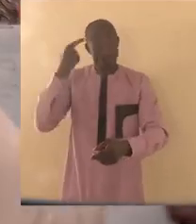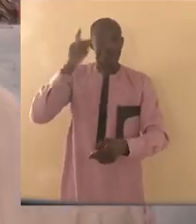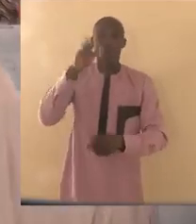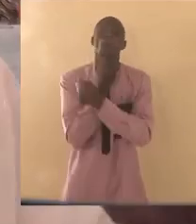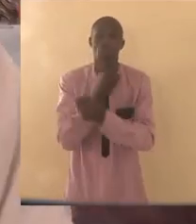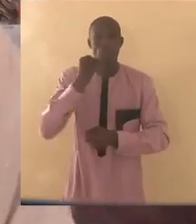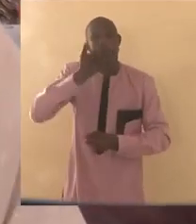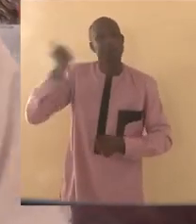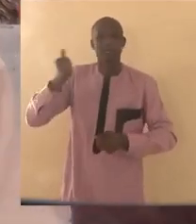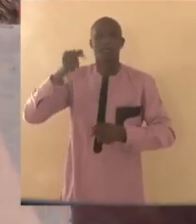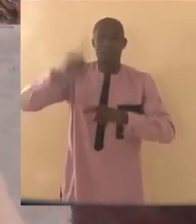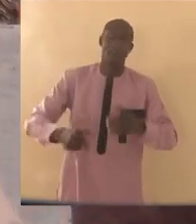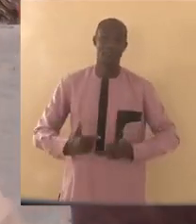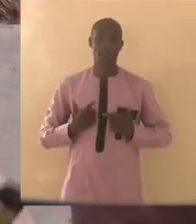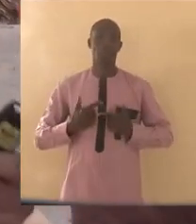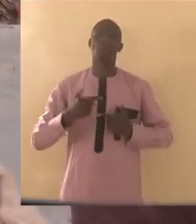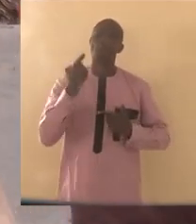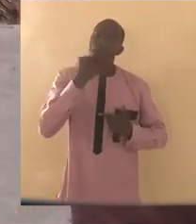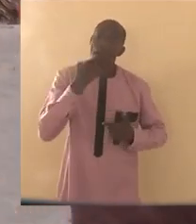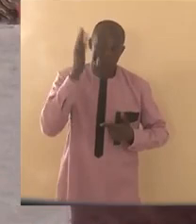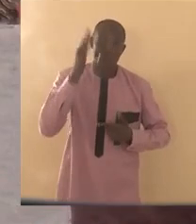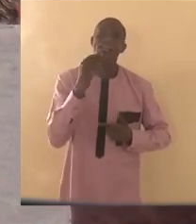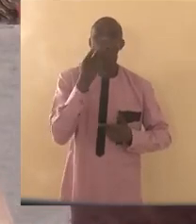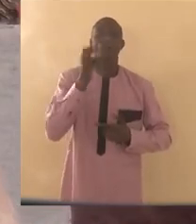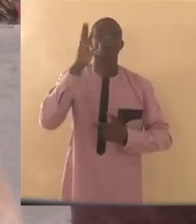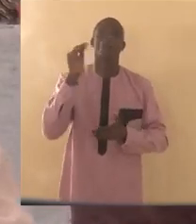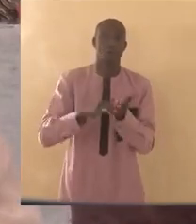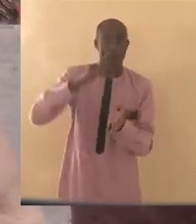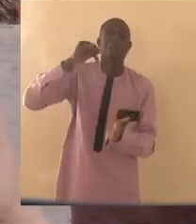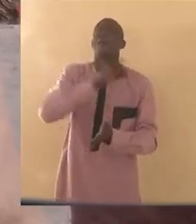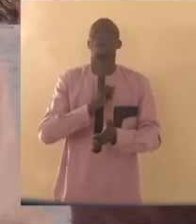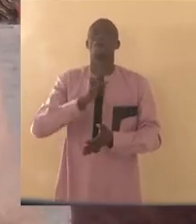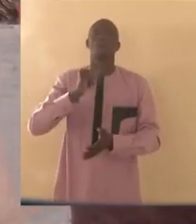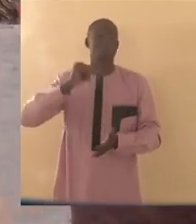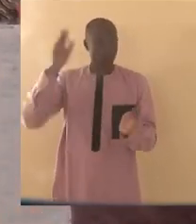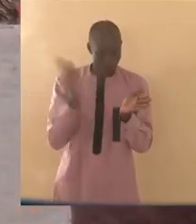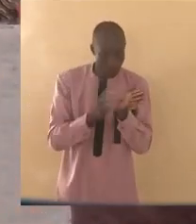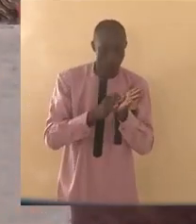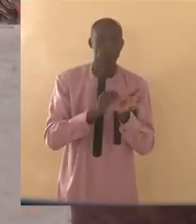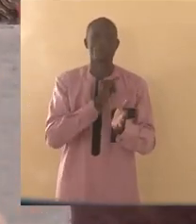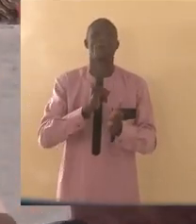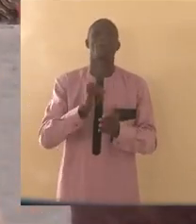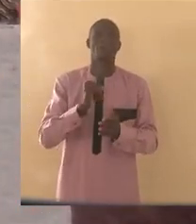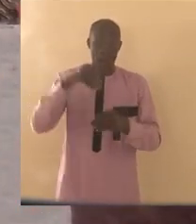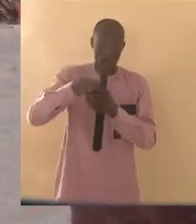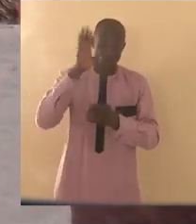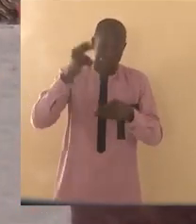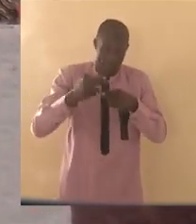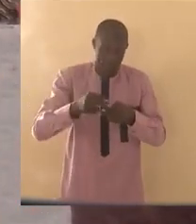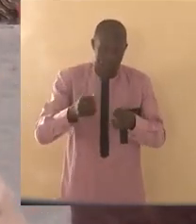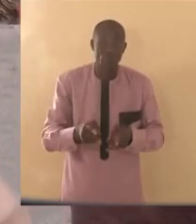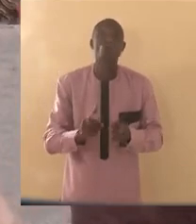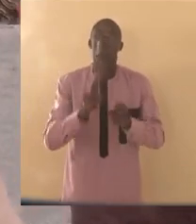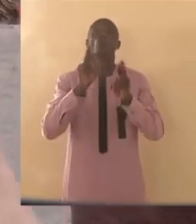your love is better than life. My lips will speak your praise. So I will bless you all my life. In your name I will lift up my